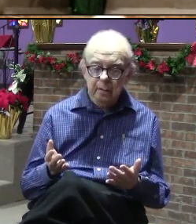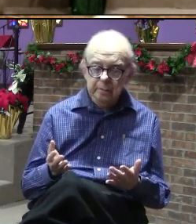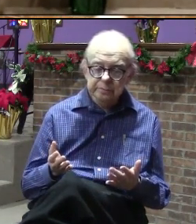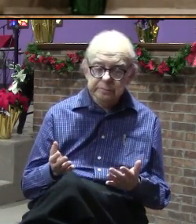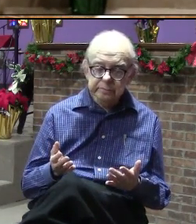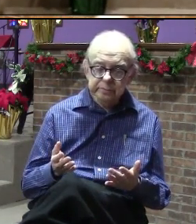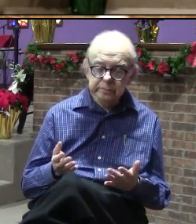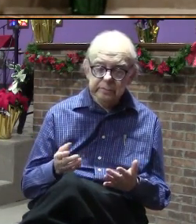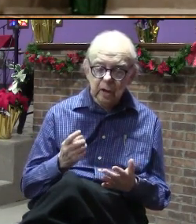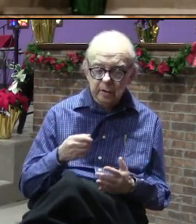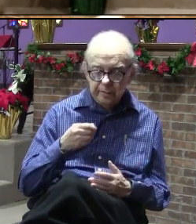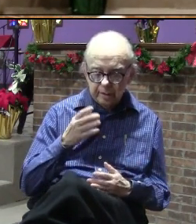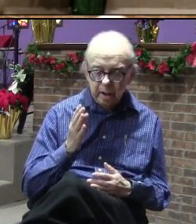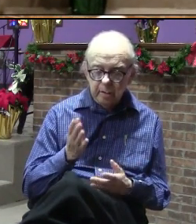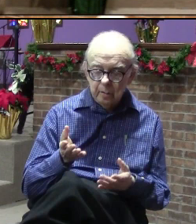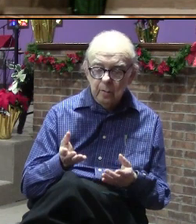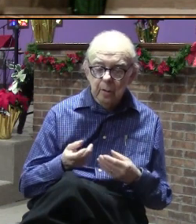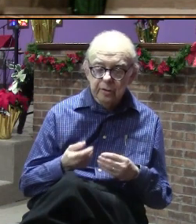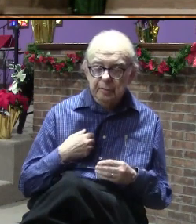provided.